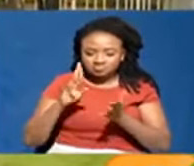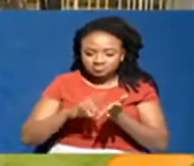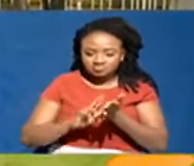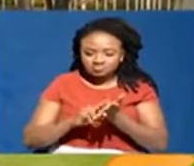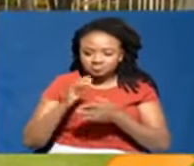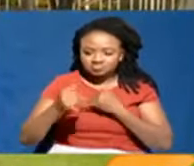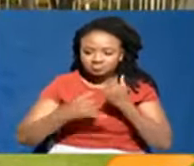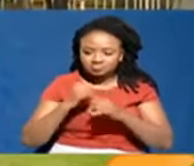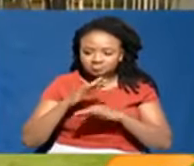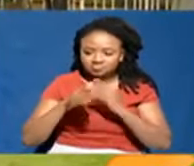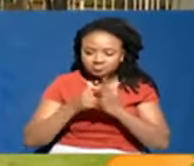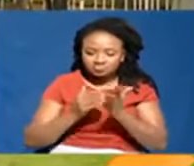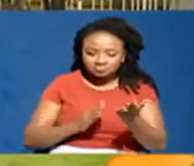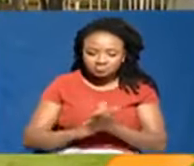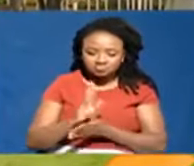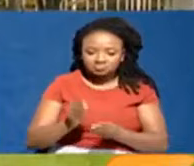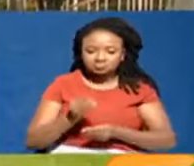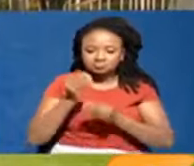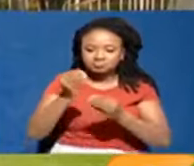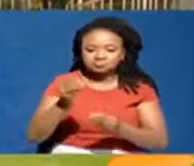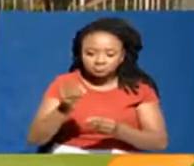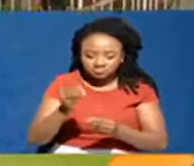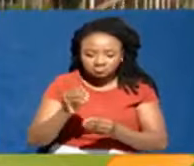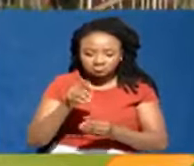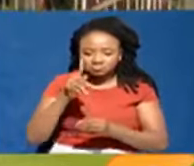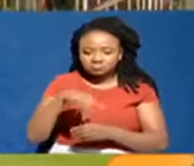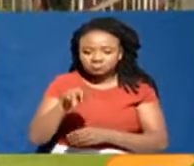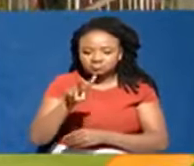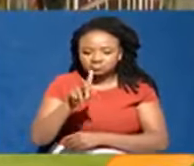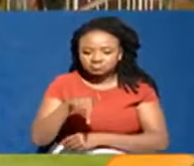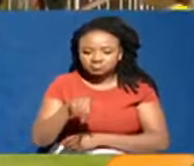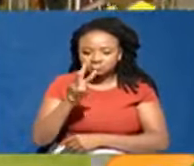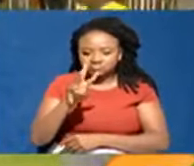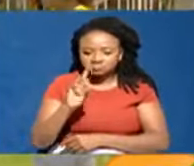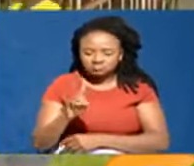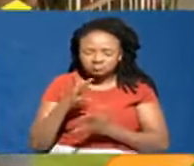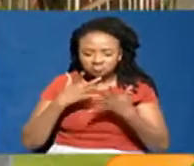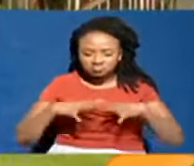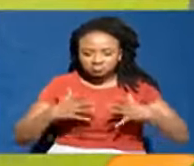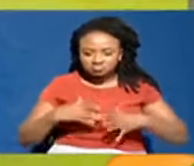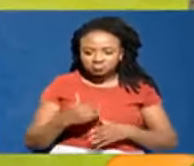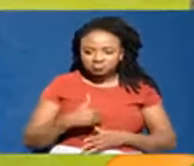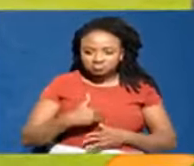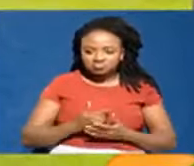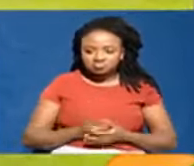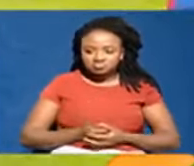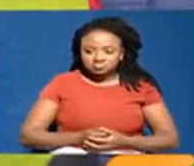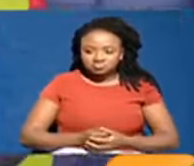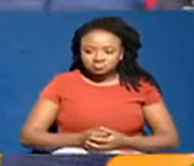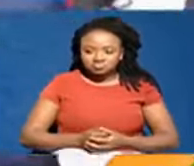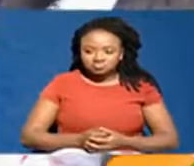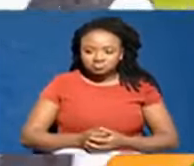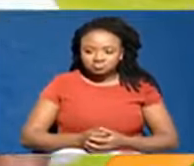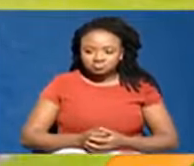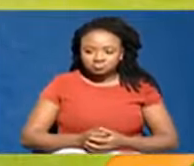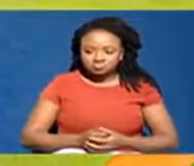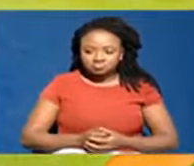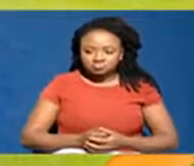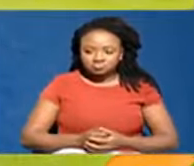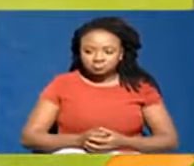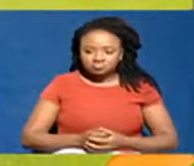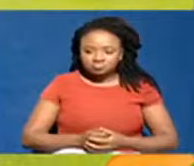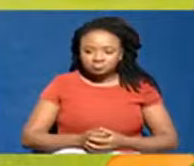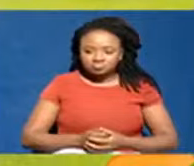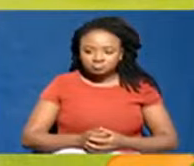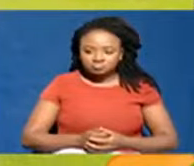enjoy all rights and privilege that persons with disability do get. I've joined the Parkinson program,